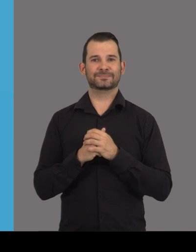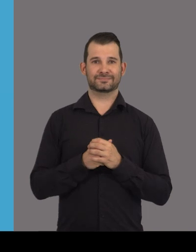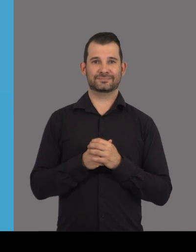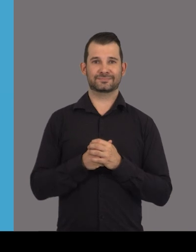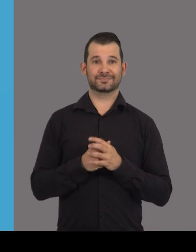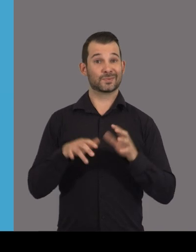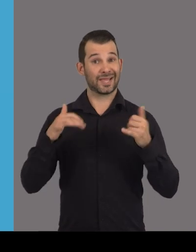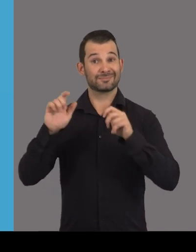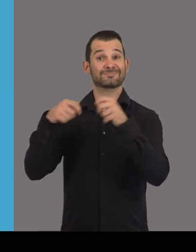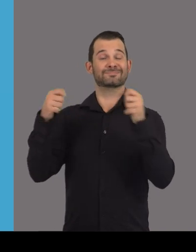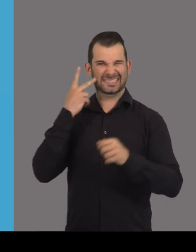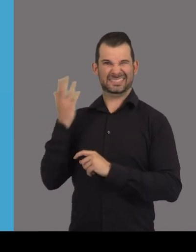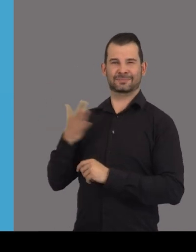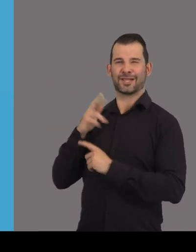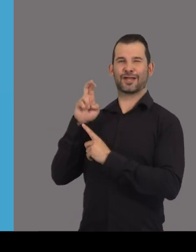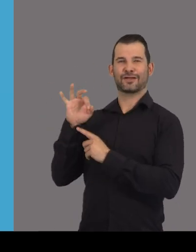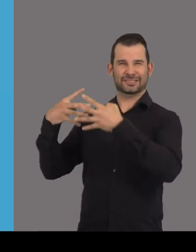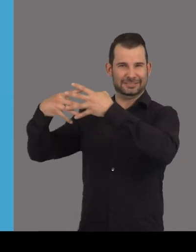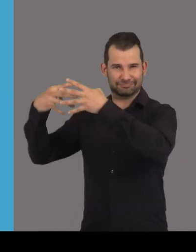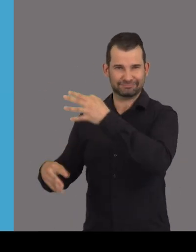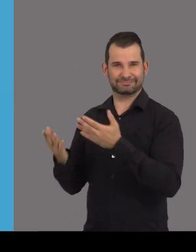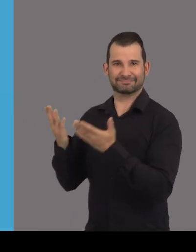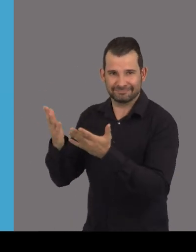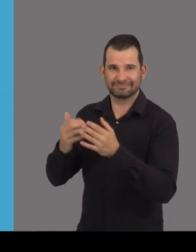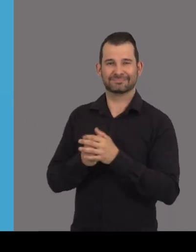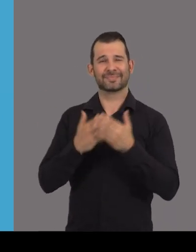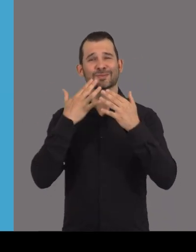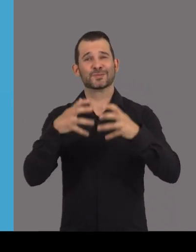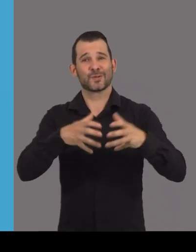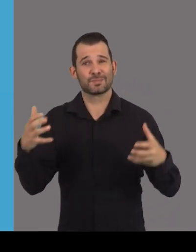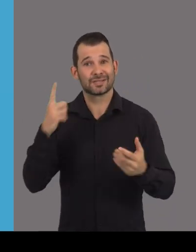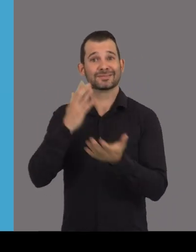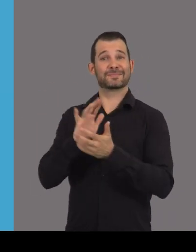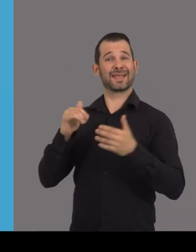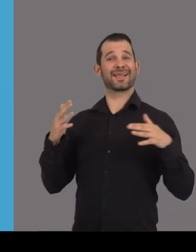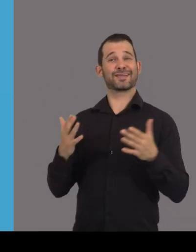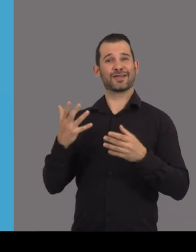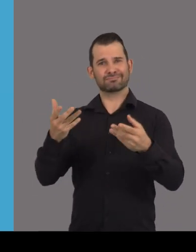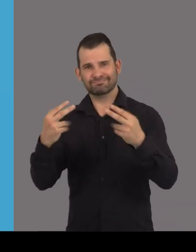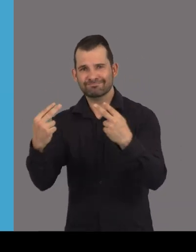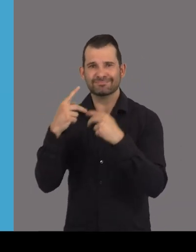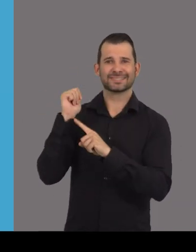With that, here are my references, and thank you so much for stopping by and spending the last 10 minutes